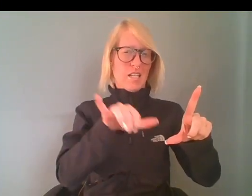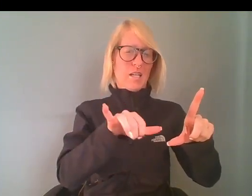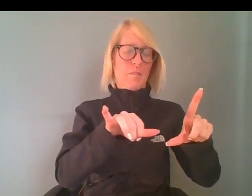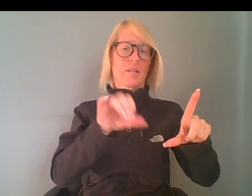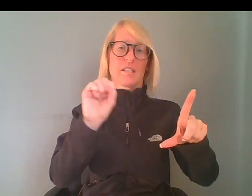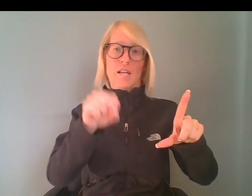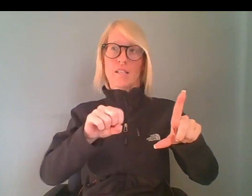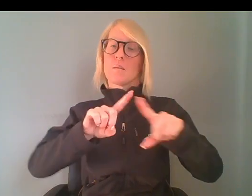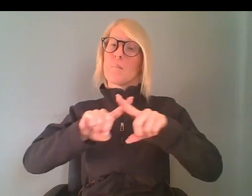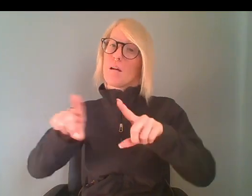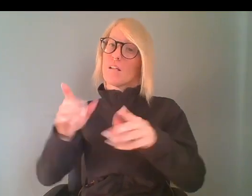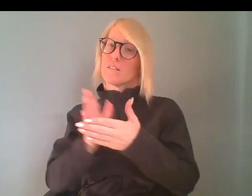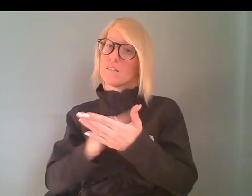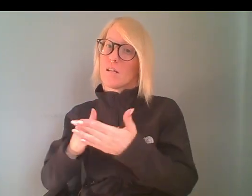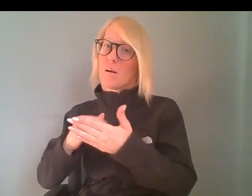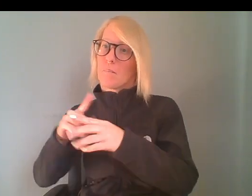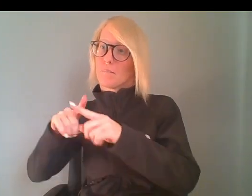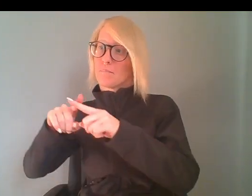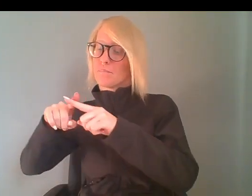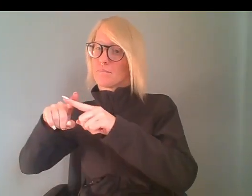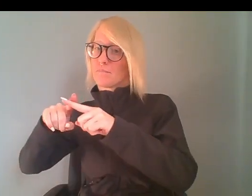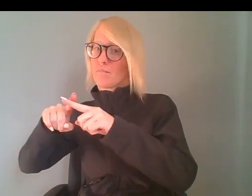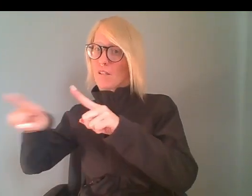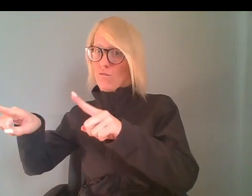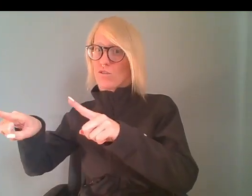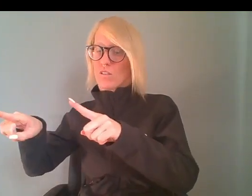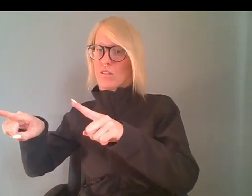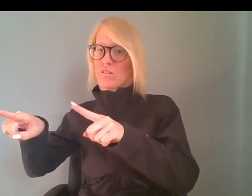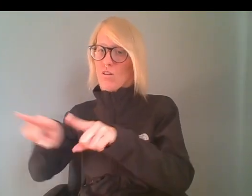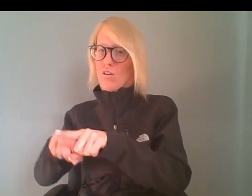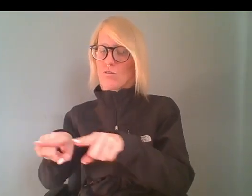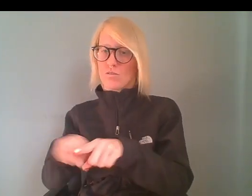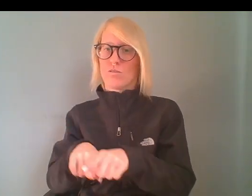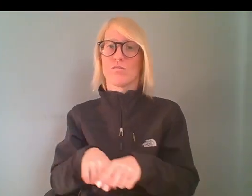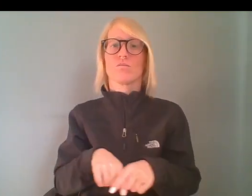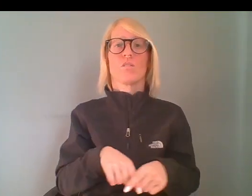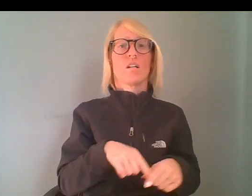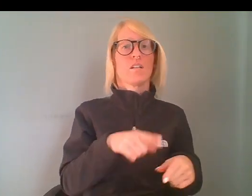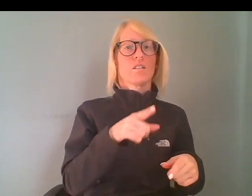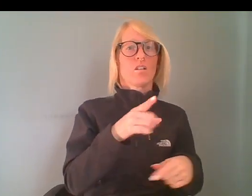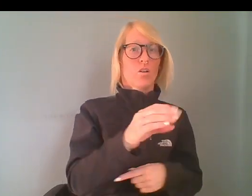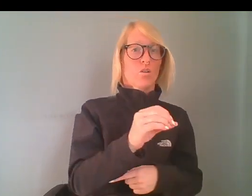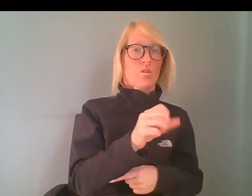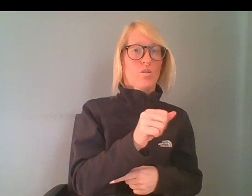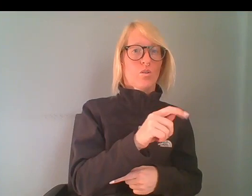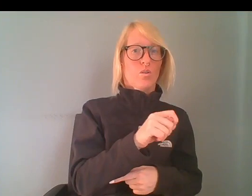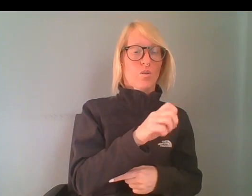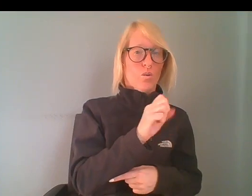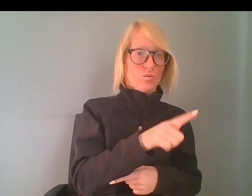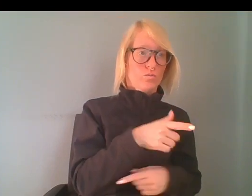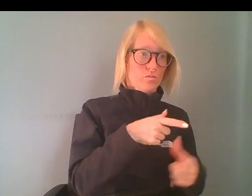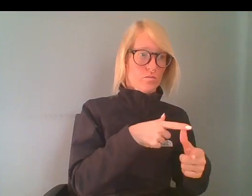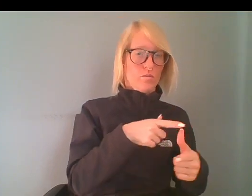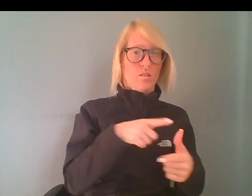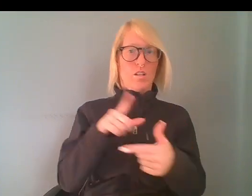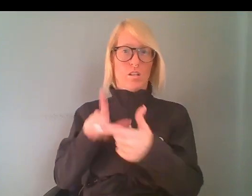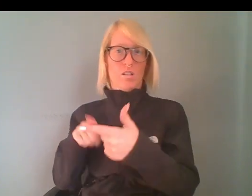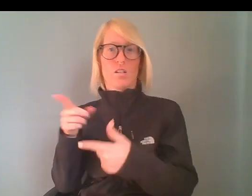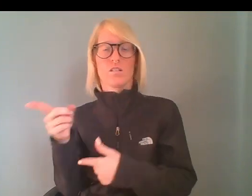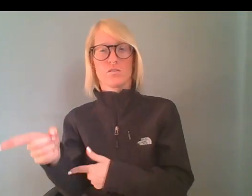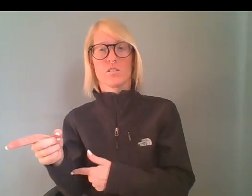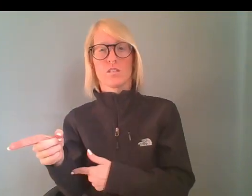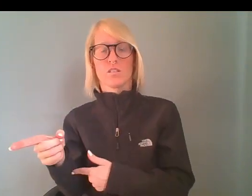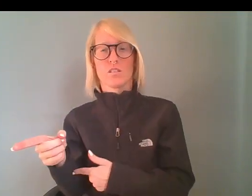I'm showing you the Foundations blog, and then I'm going to show you my technology blog, just so you can see two Blogger blogs